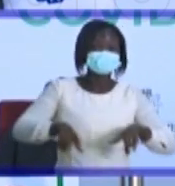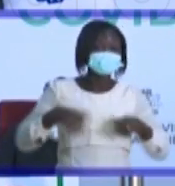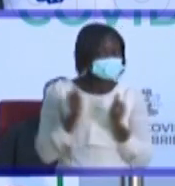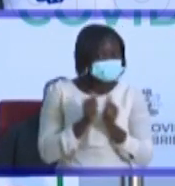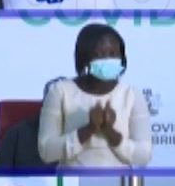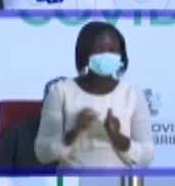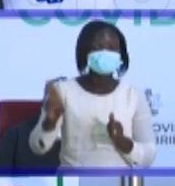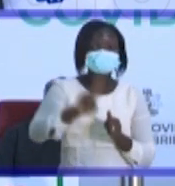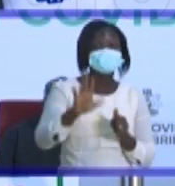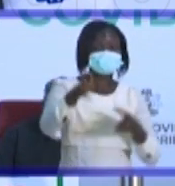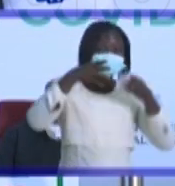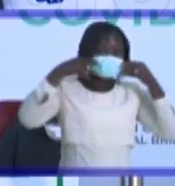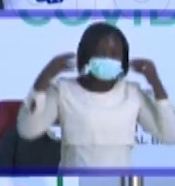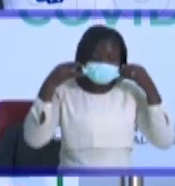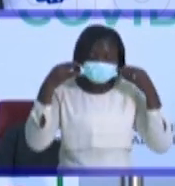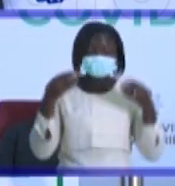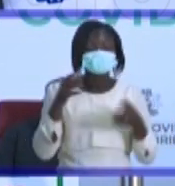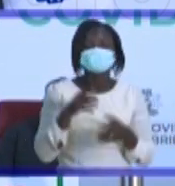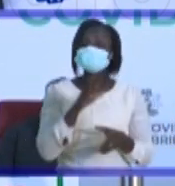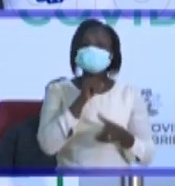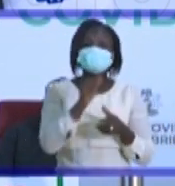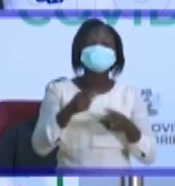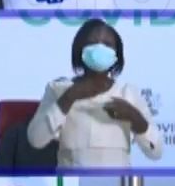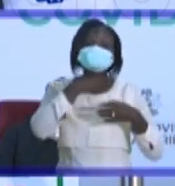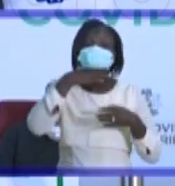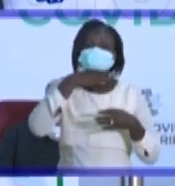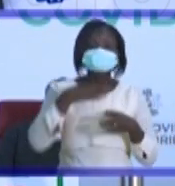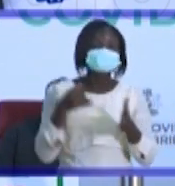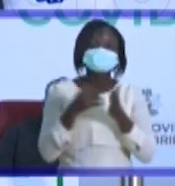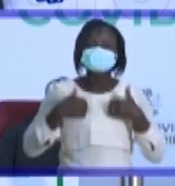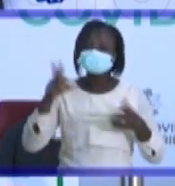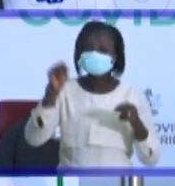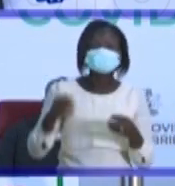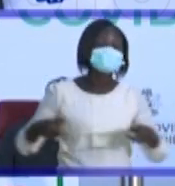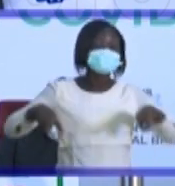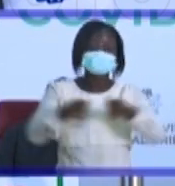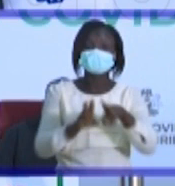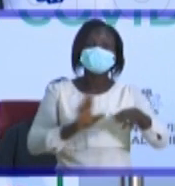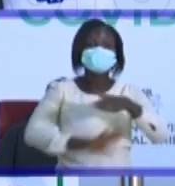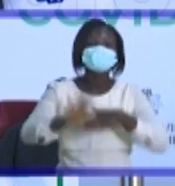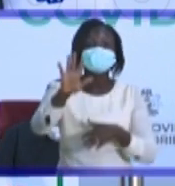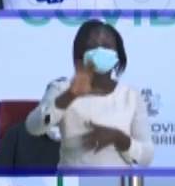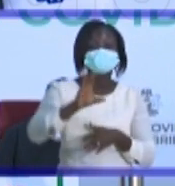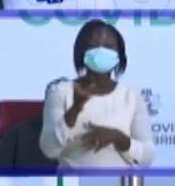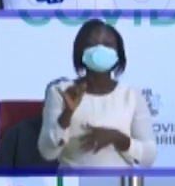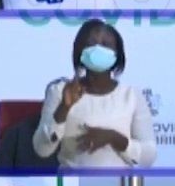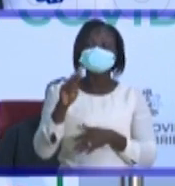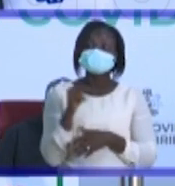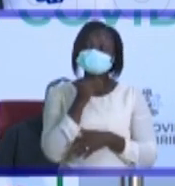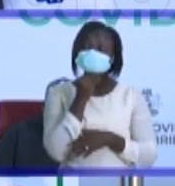face, not under your chin. It has no value under your chin.